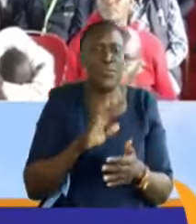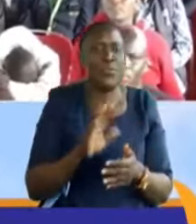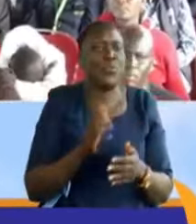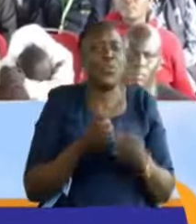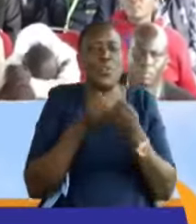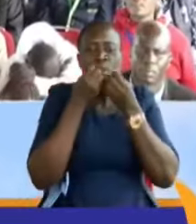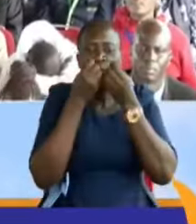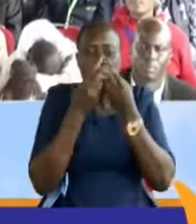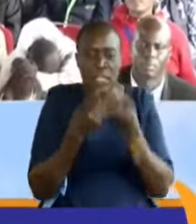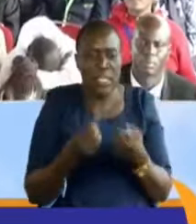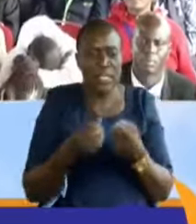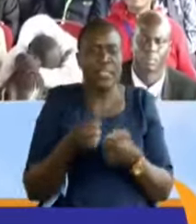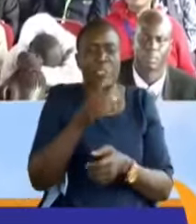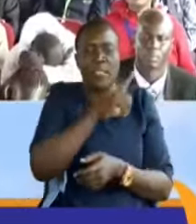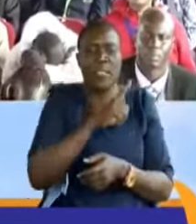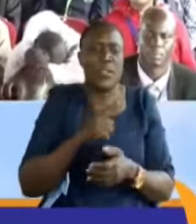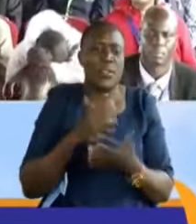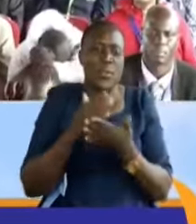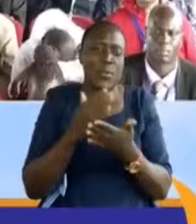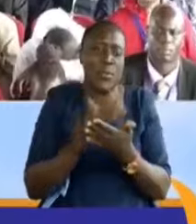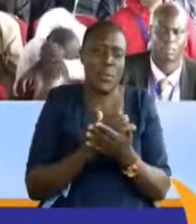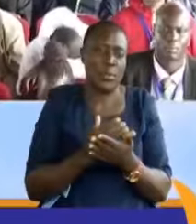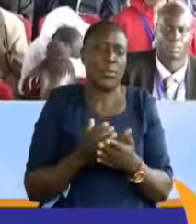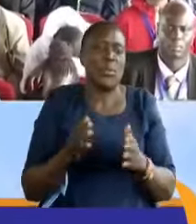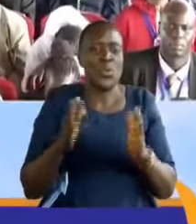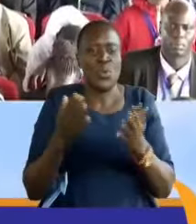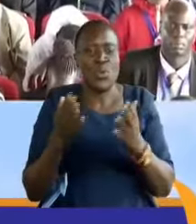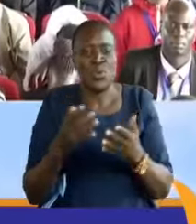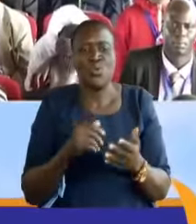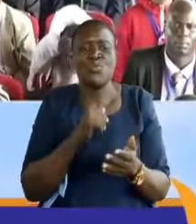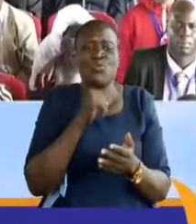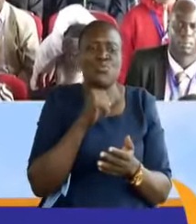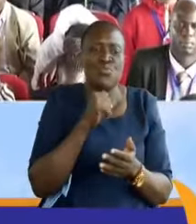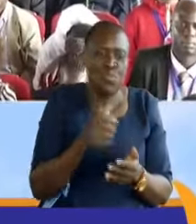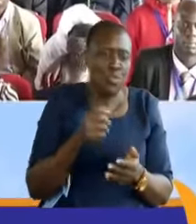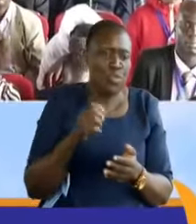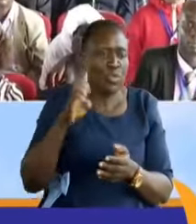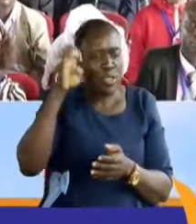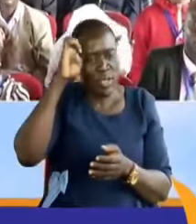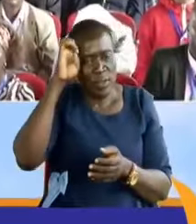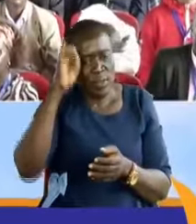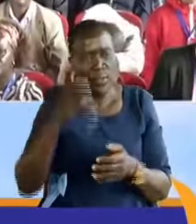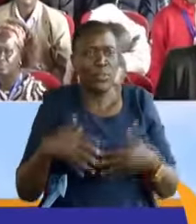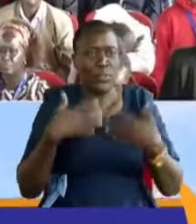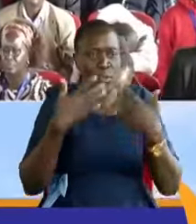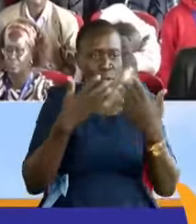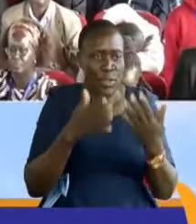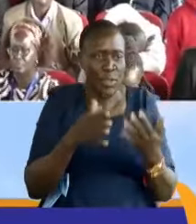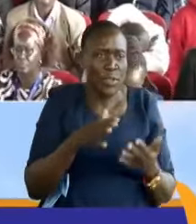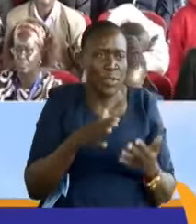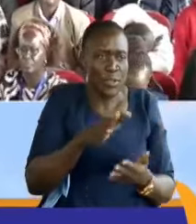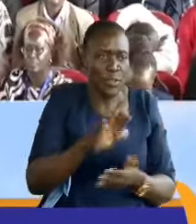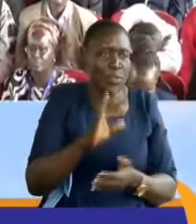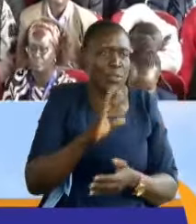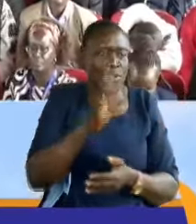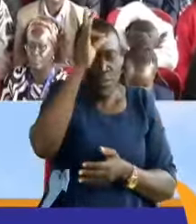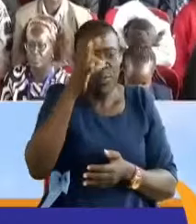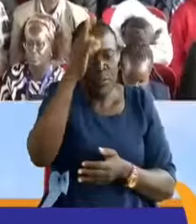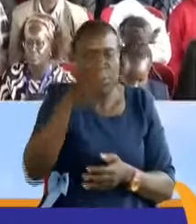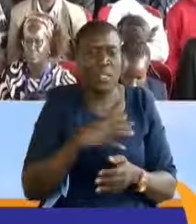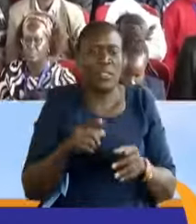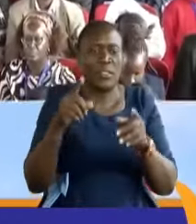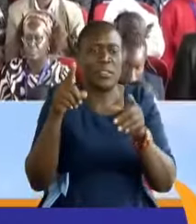Lord, plans for welfare and not for evil, to give you a future and a